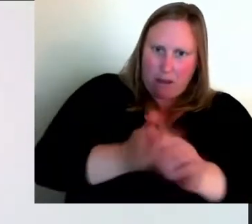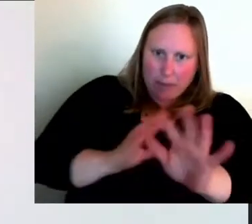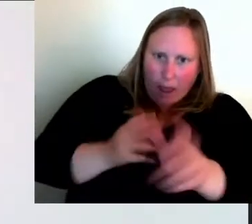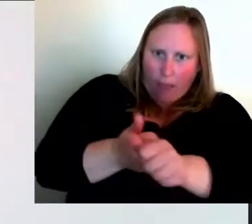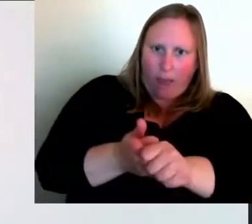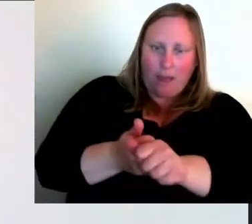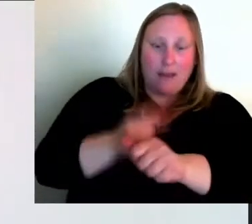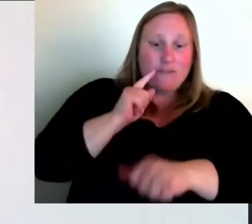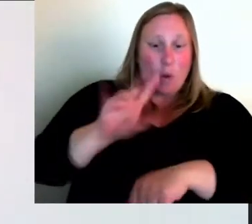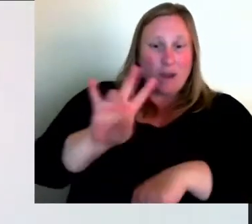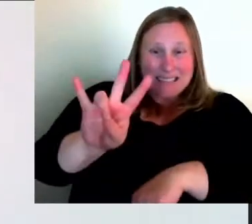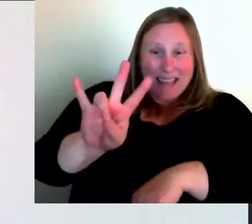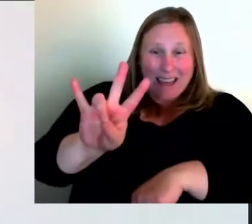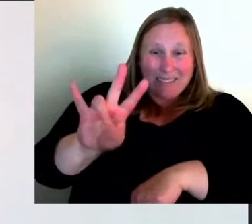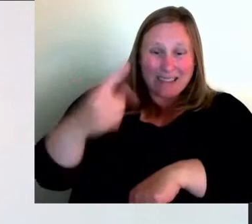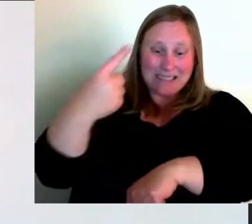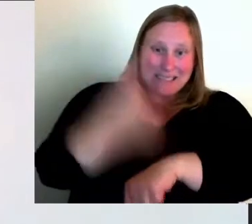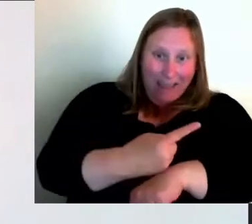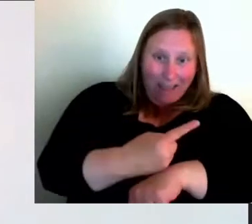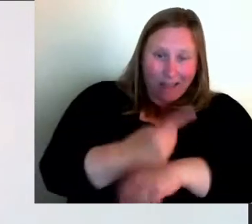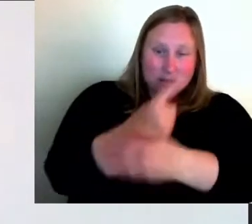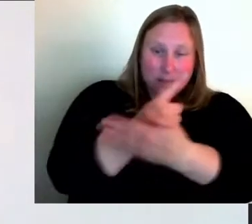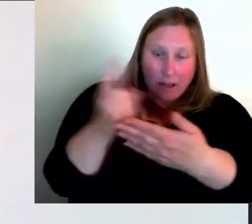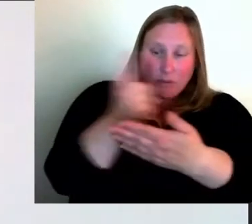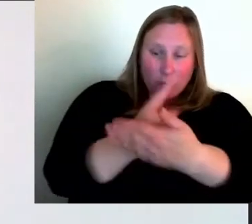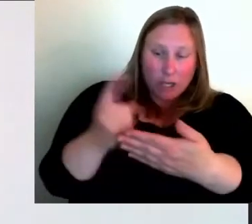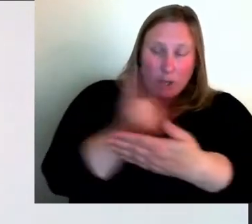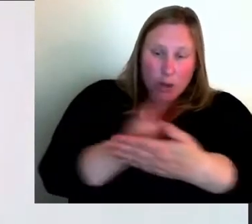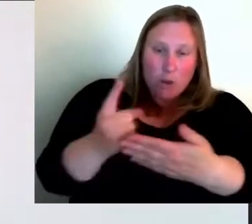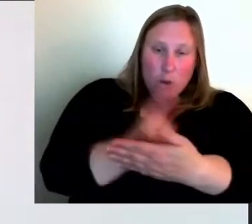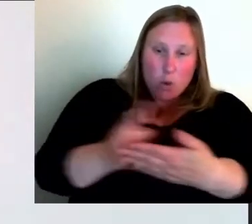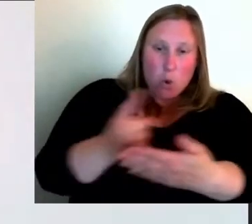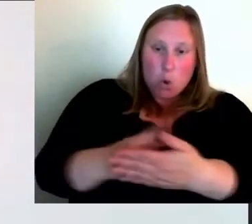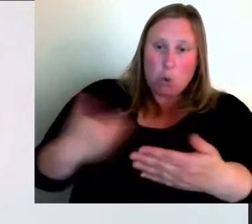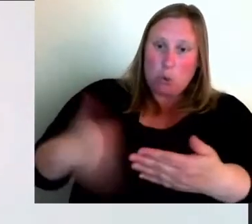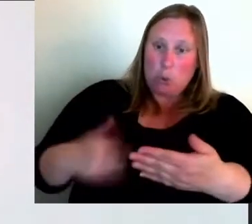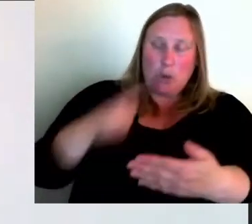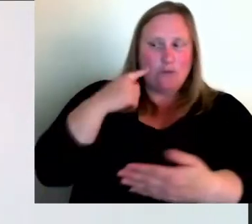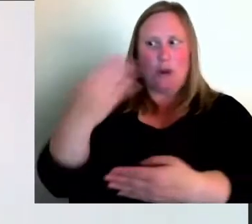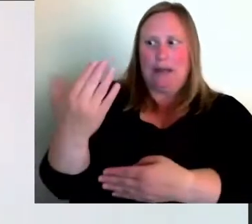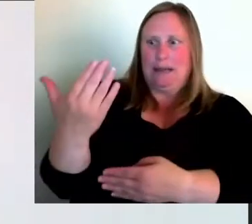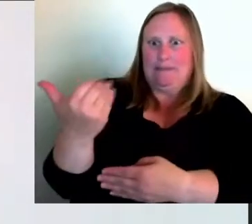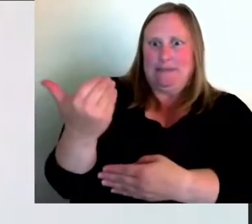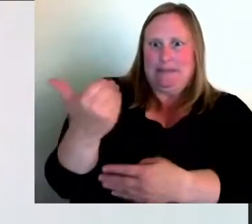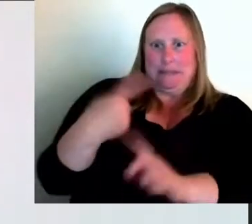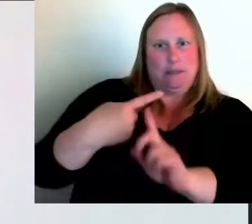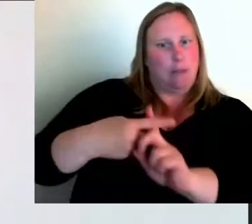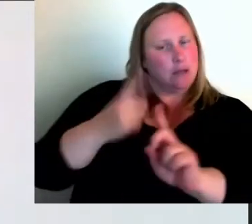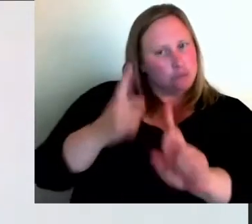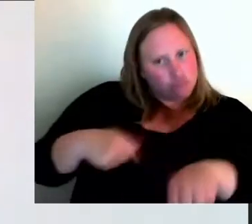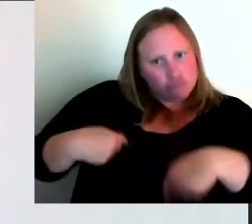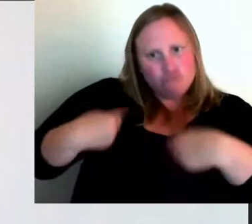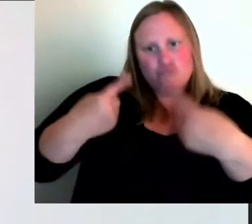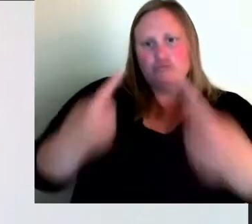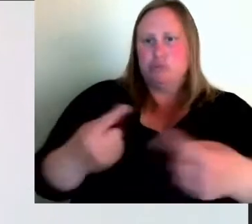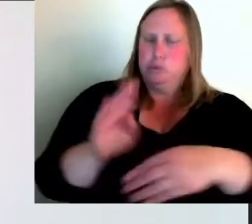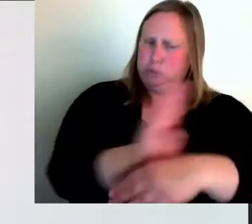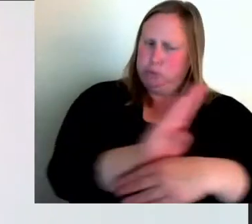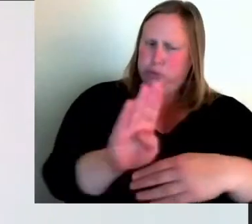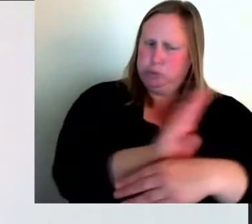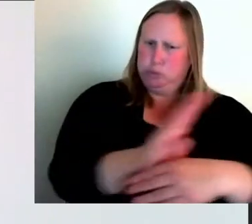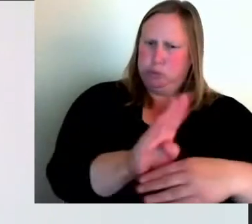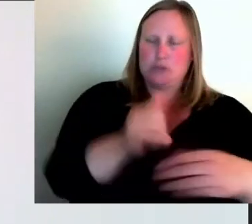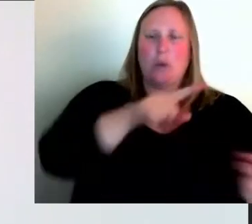for 15 months. And so we're glad to be able to be in a place with the pandemic and with the changes that we're seeing on a daily basis to move